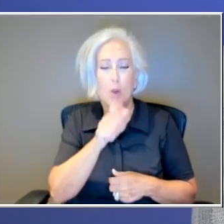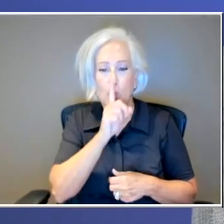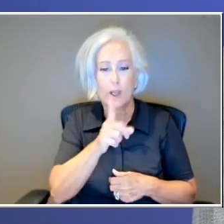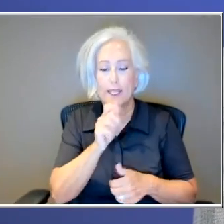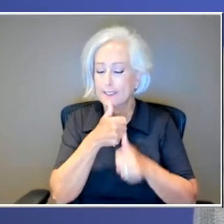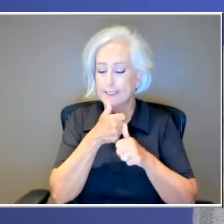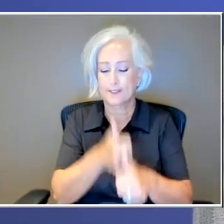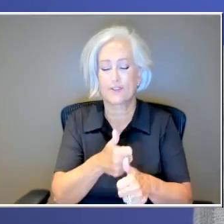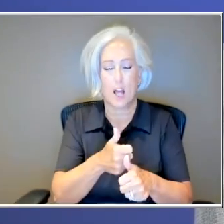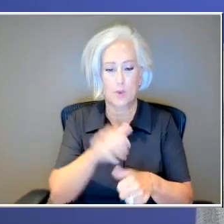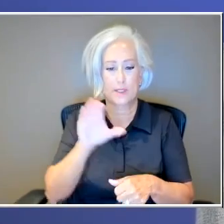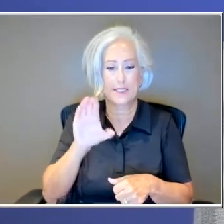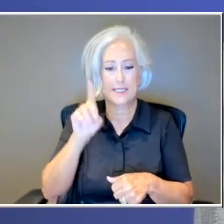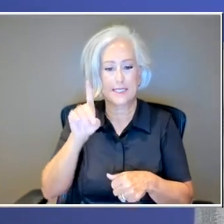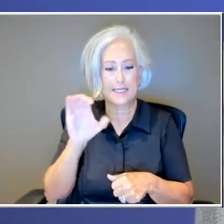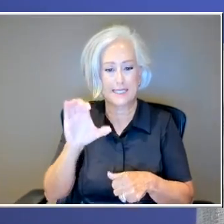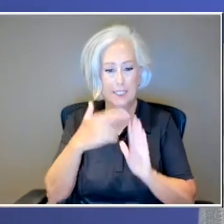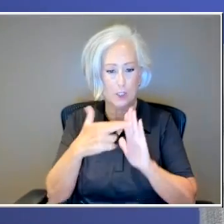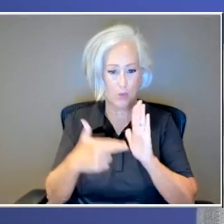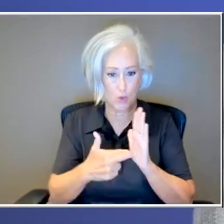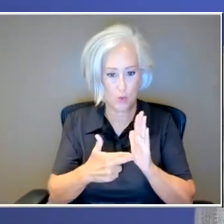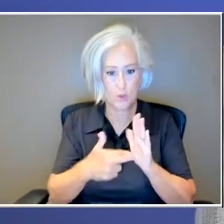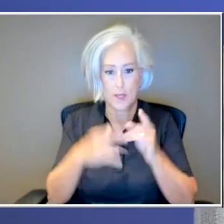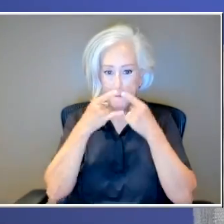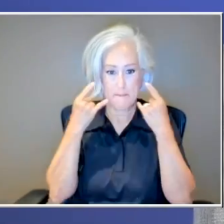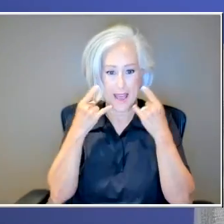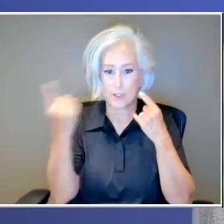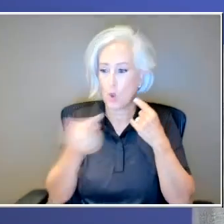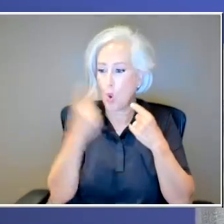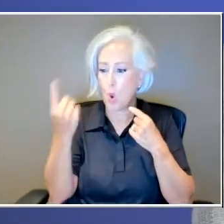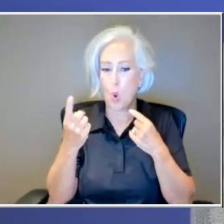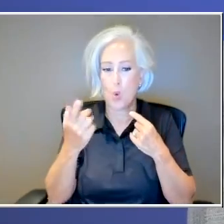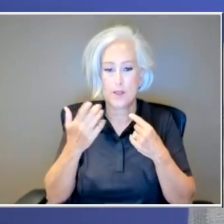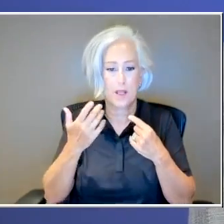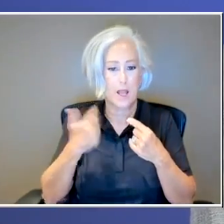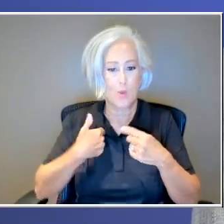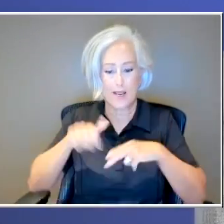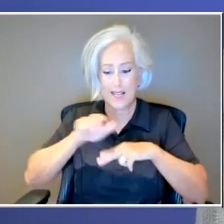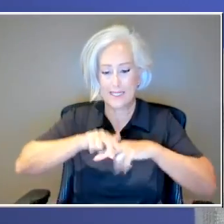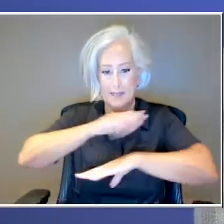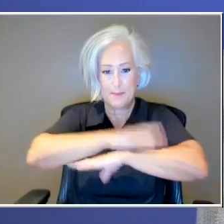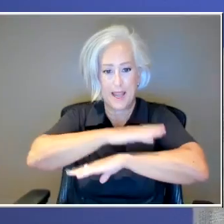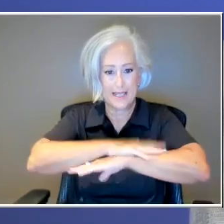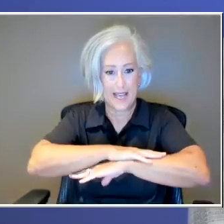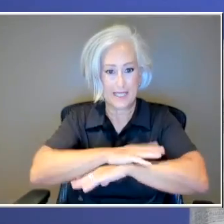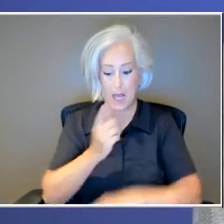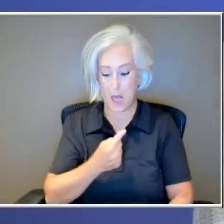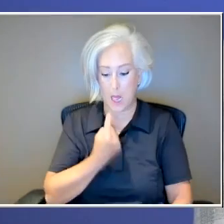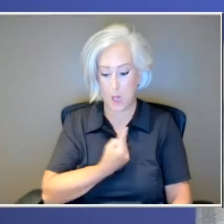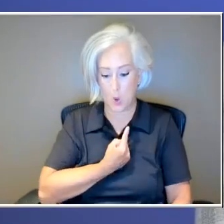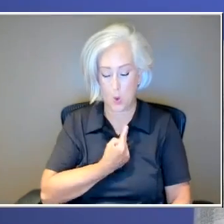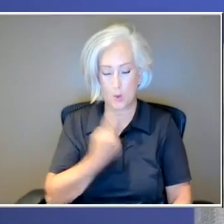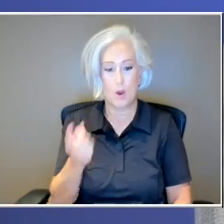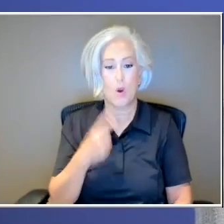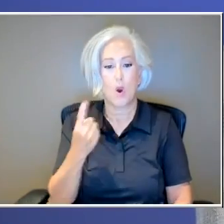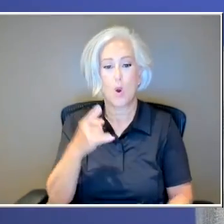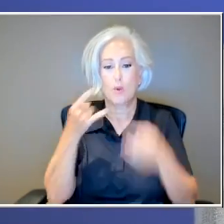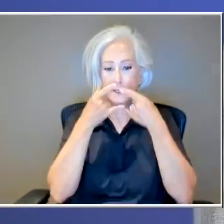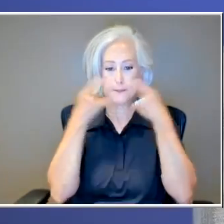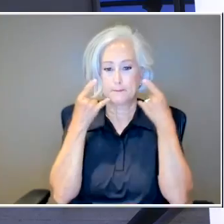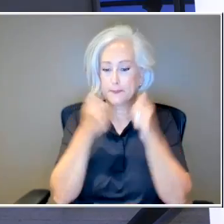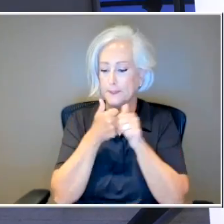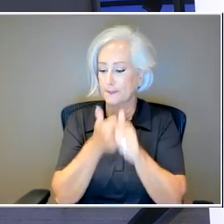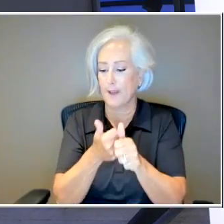and avoiding, I mean, I wore it at work all the time at my desk. Even when I was alone, I had the mask on. Yeah. I just followed the